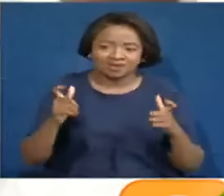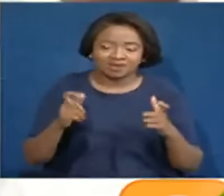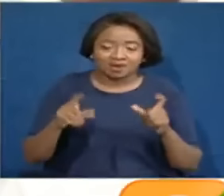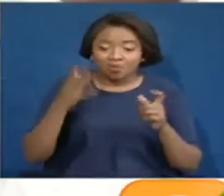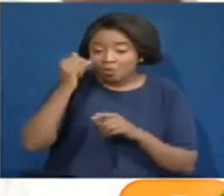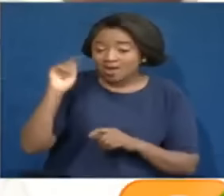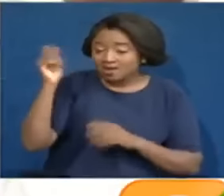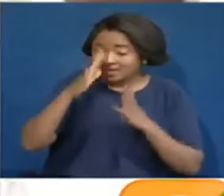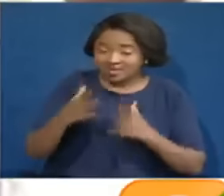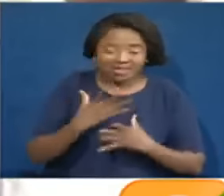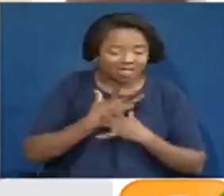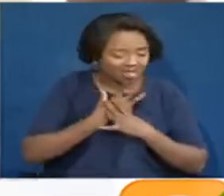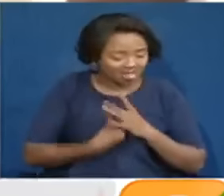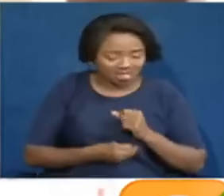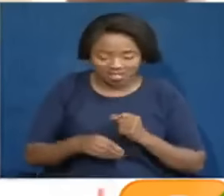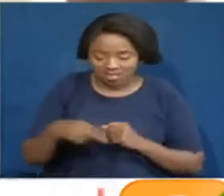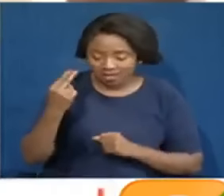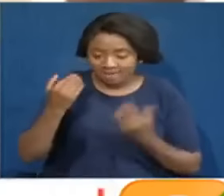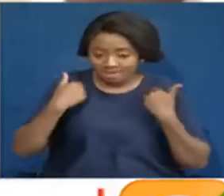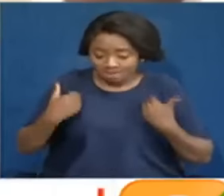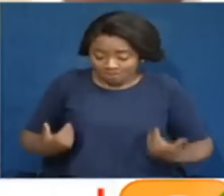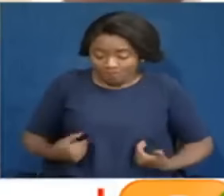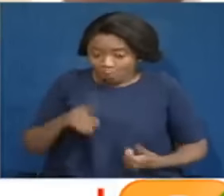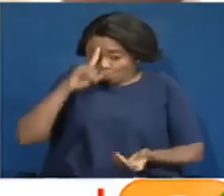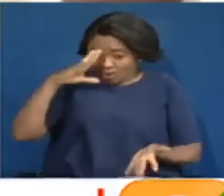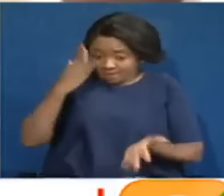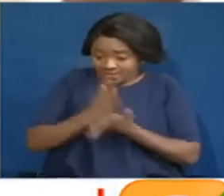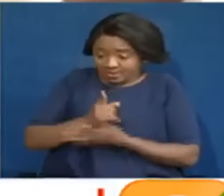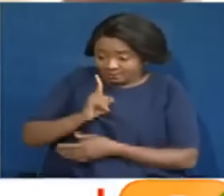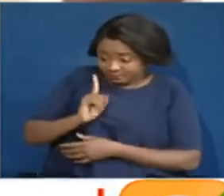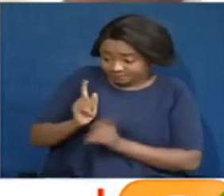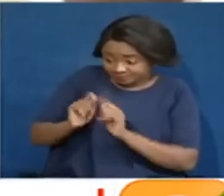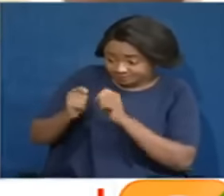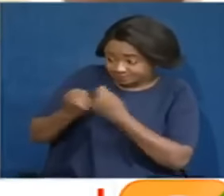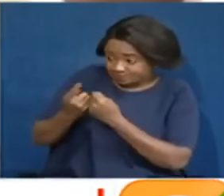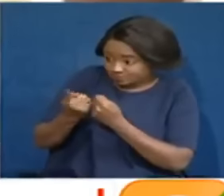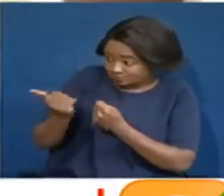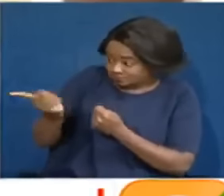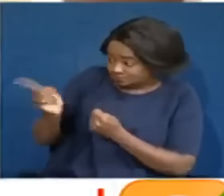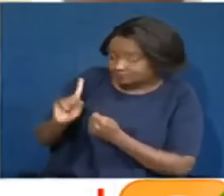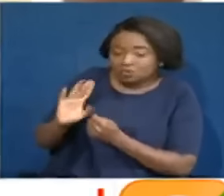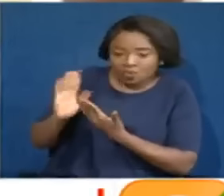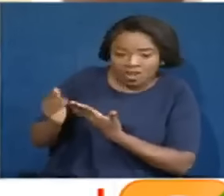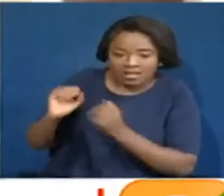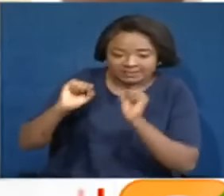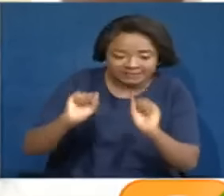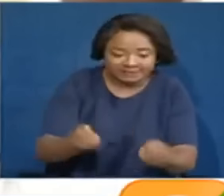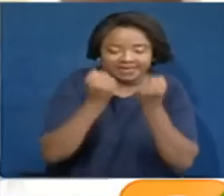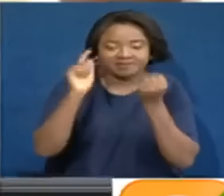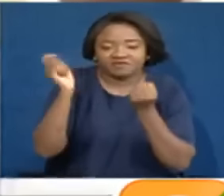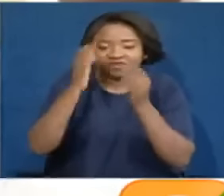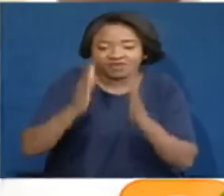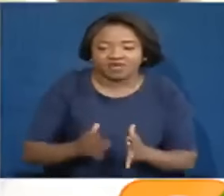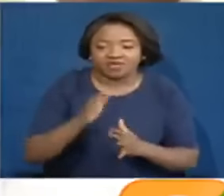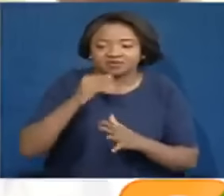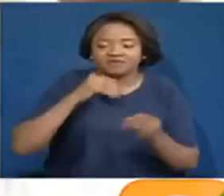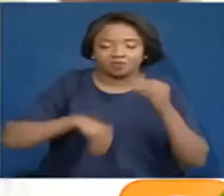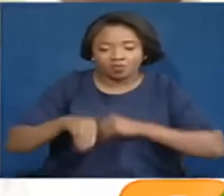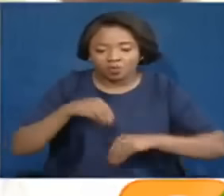believe that this is the team ambayo itaokoa Kenya kutoka kwa ufisadi na wafisadi